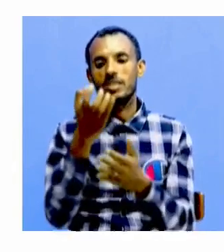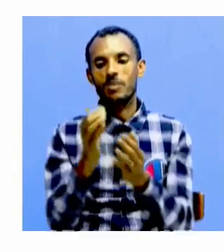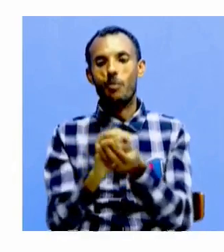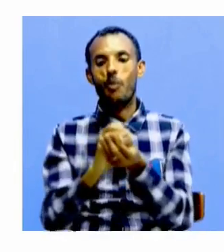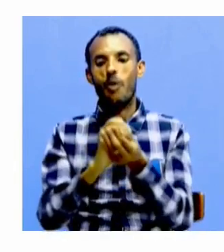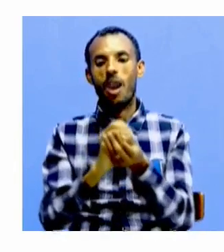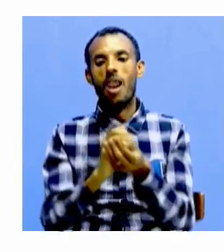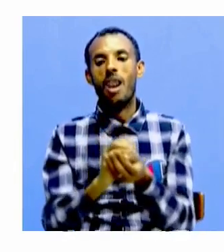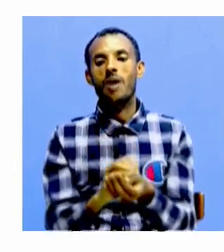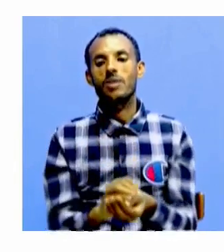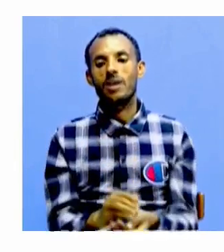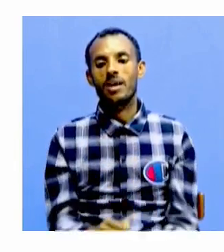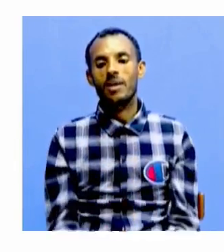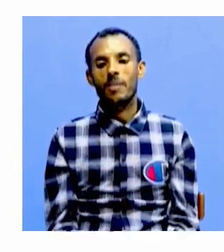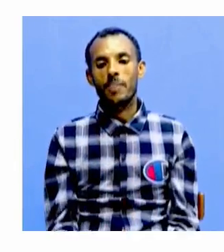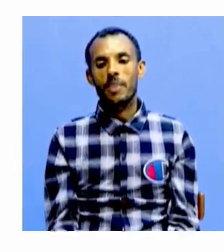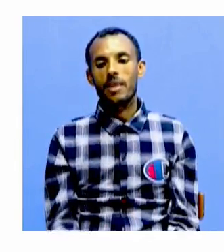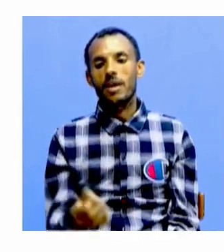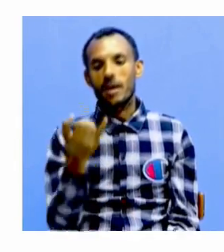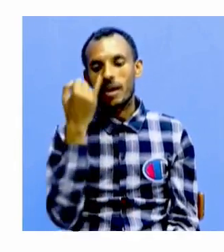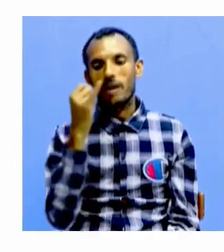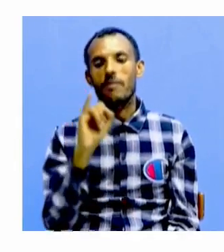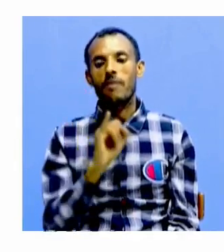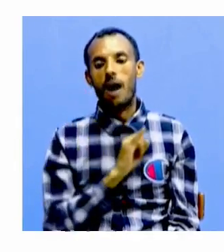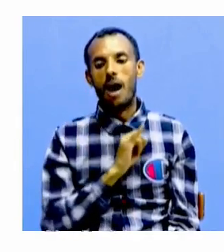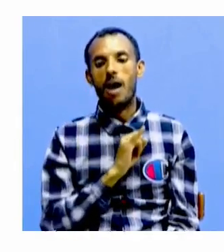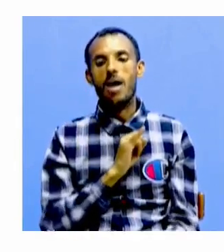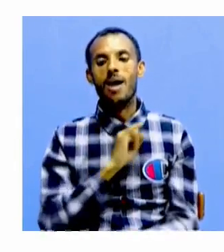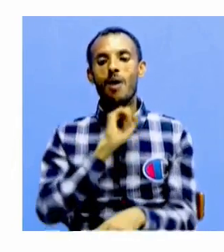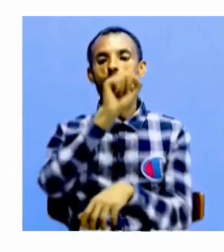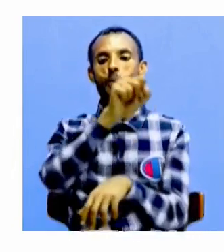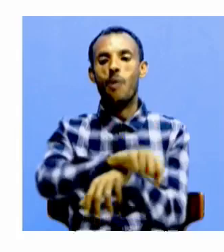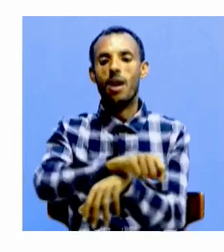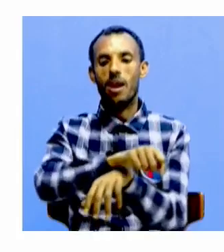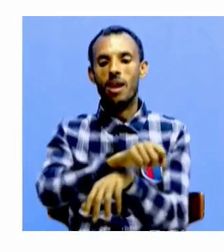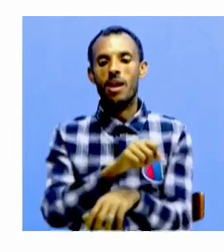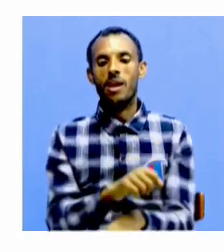yeah? Let's say like that. If I won